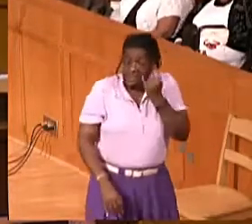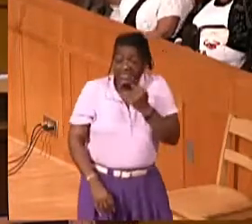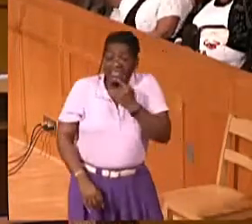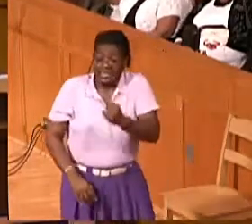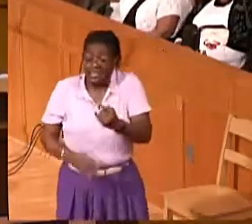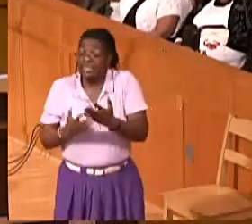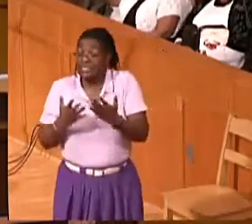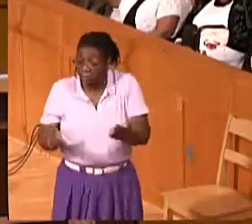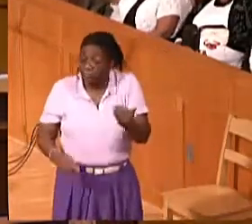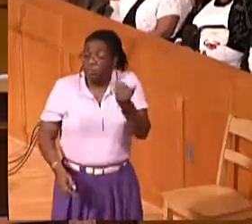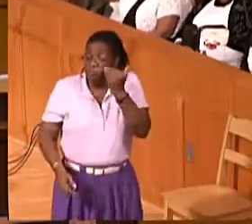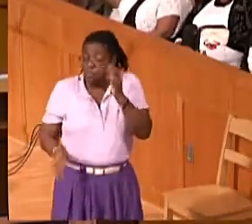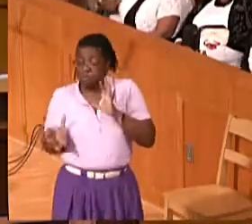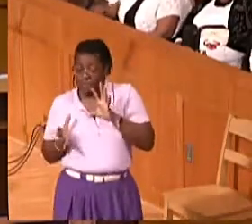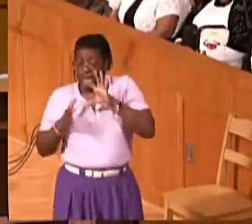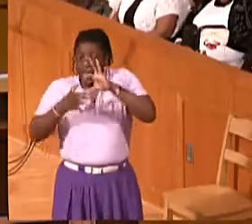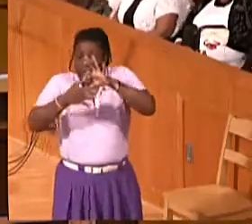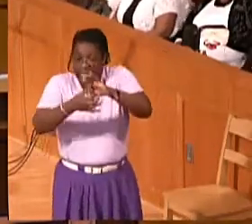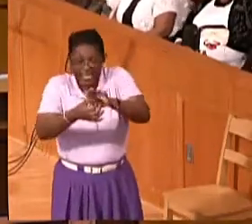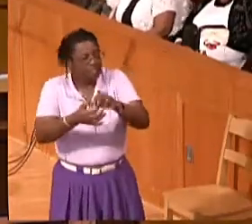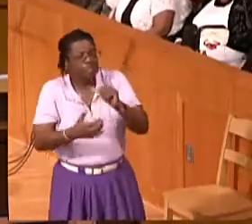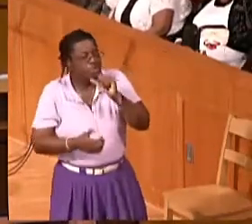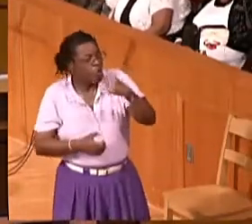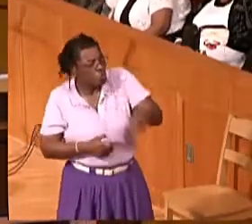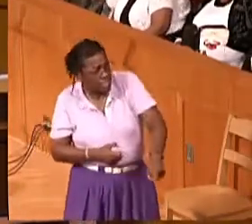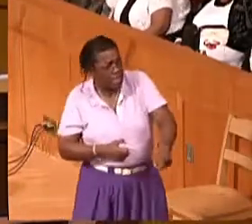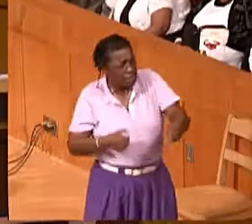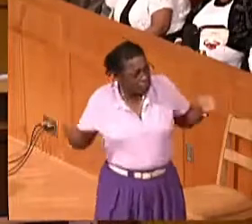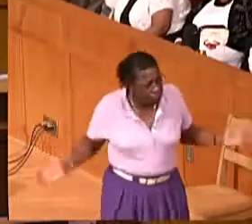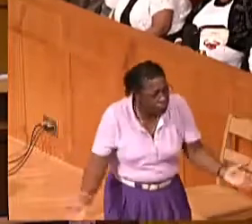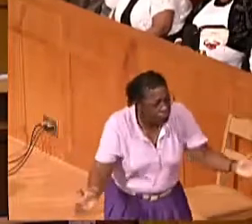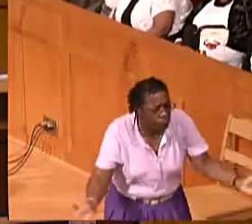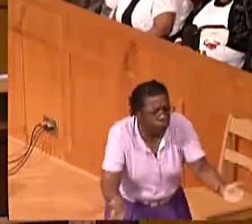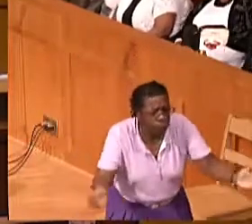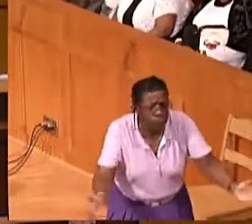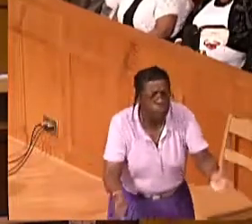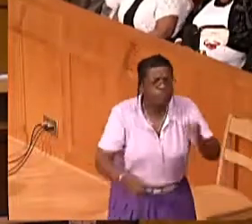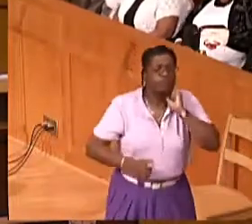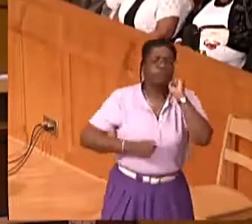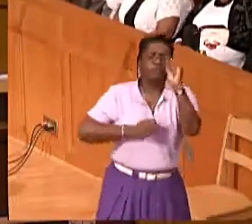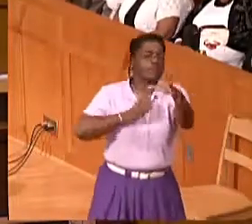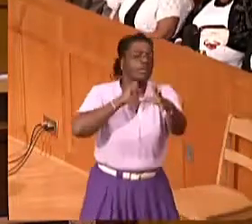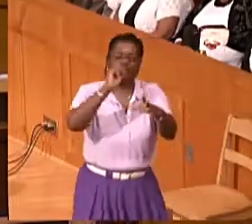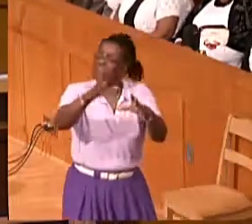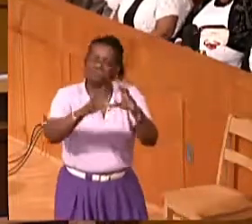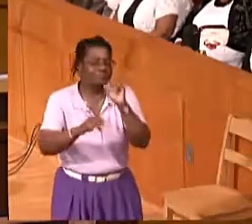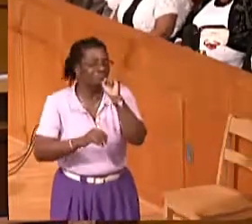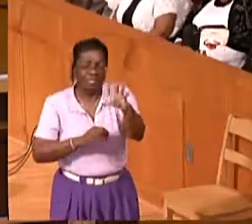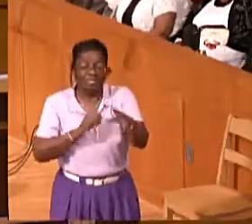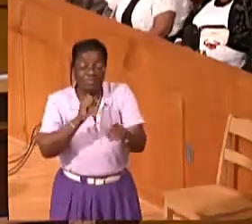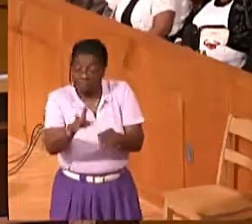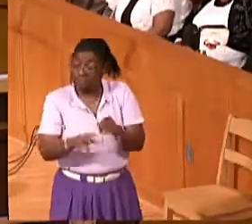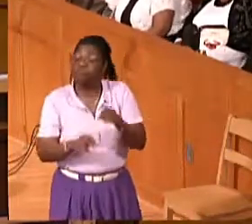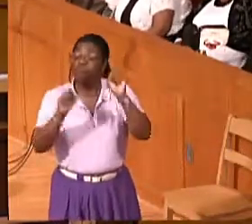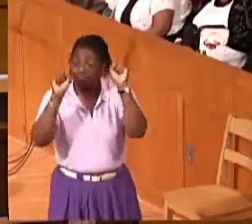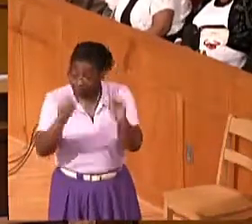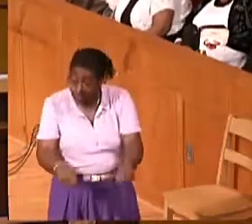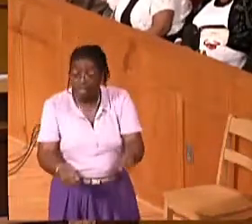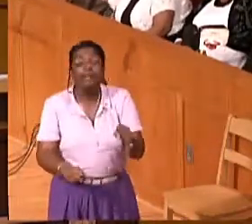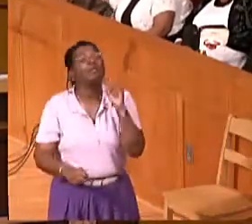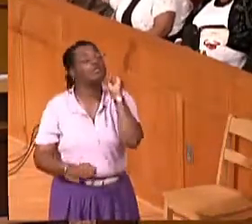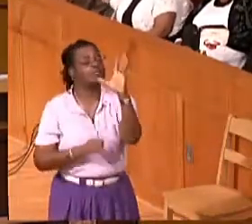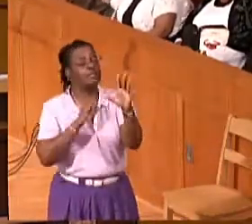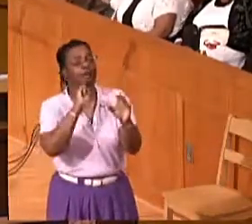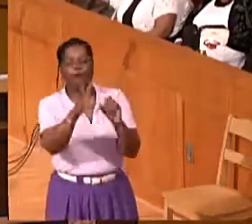hallelujah, you ought not need me to be a cheerleader to help you to shout. Hallelujah. Amen. You ought to just shout because God's been